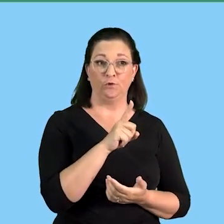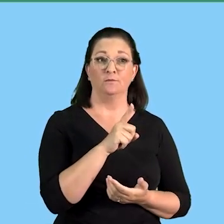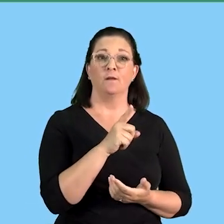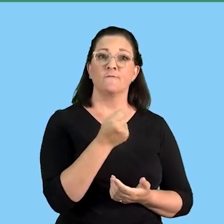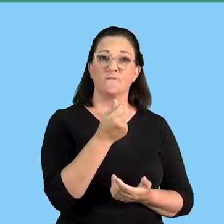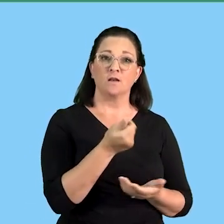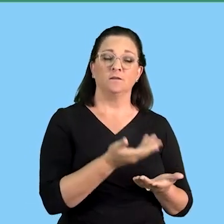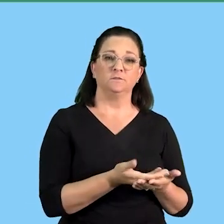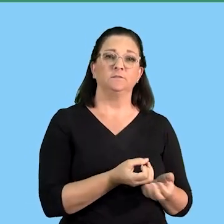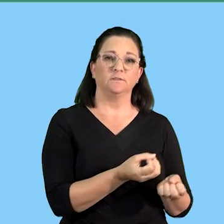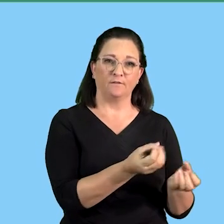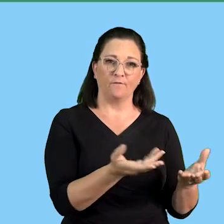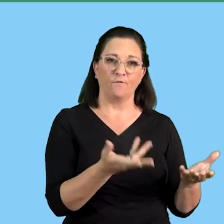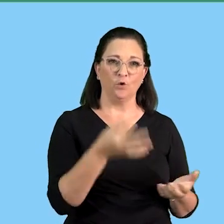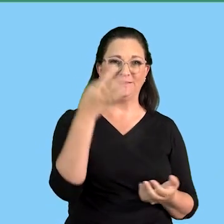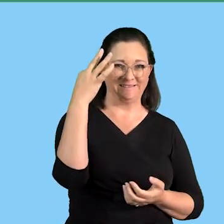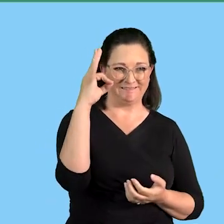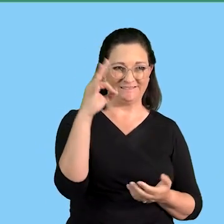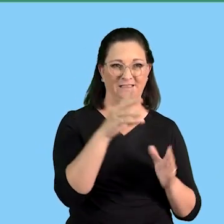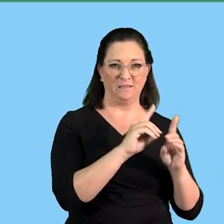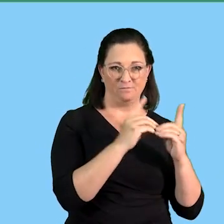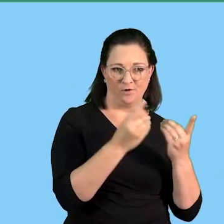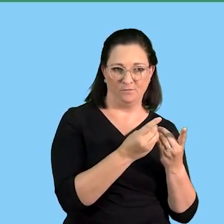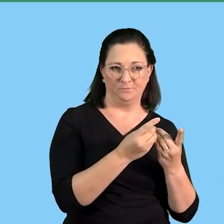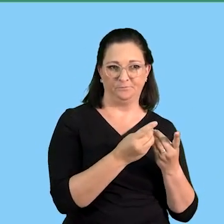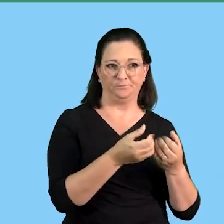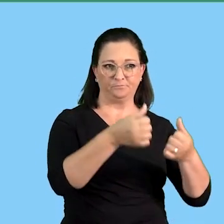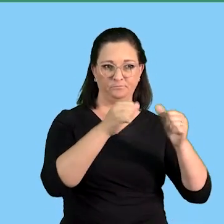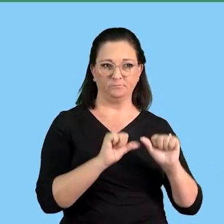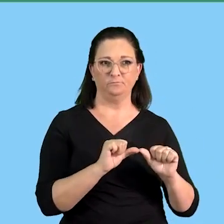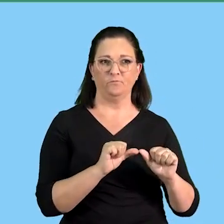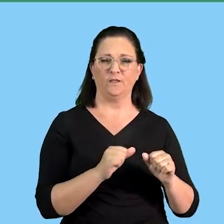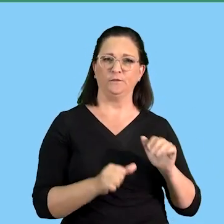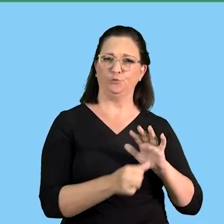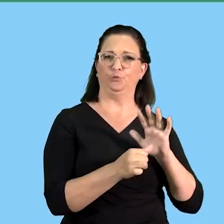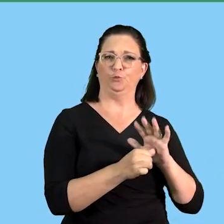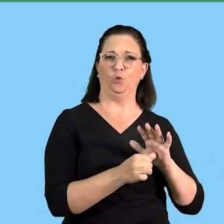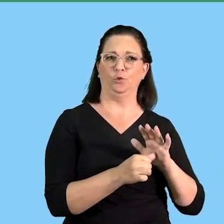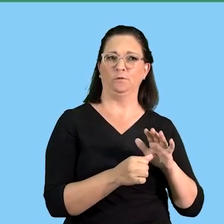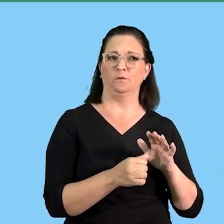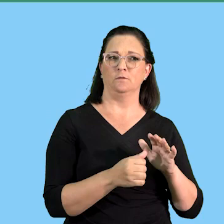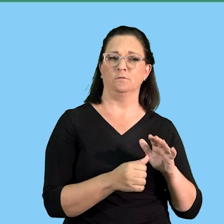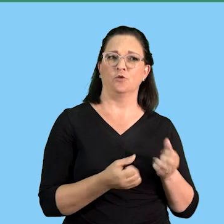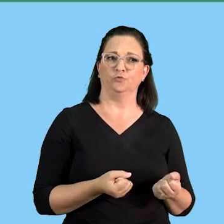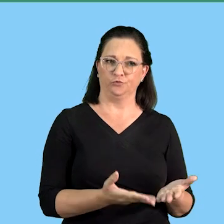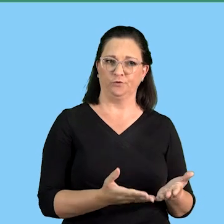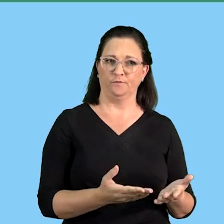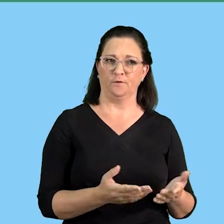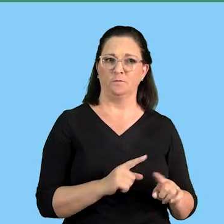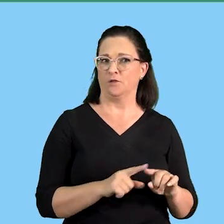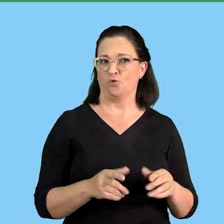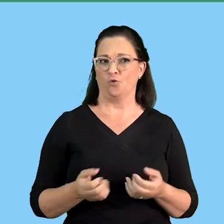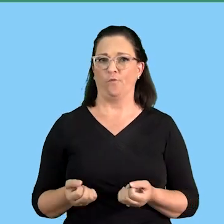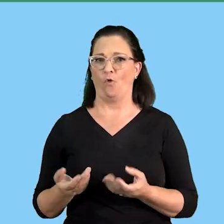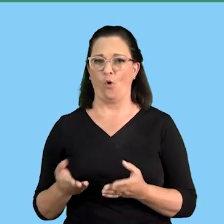finance to other state departments, and it also offers essential services which may not be offered by the private sector, like